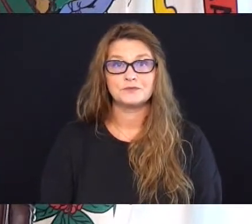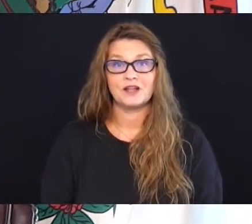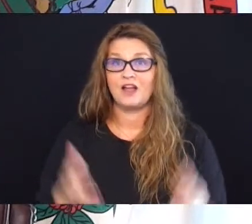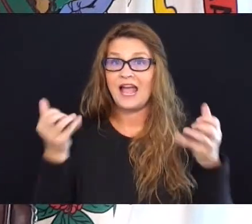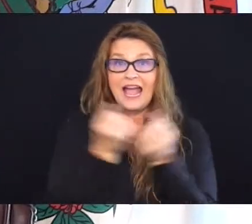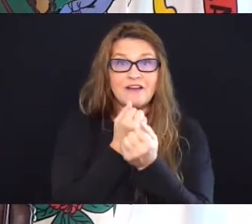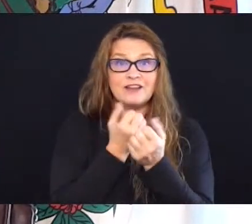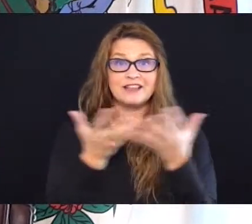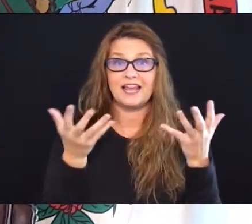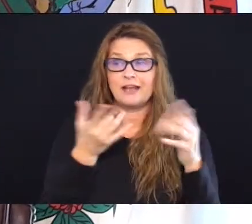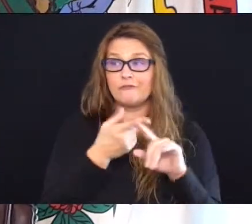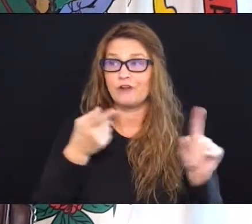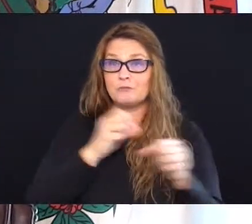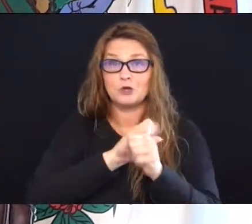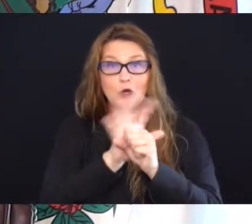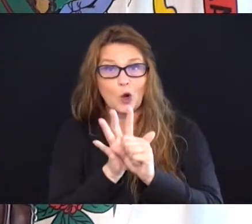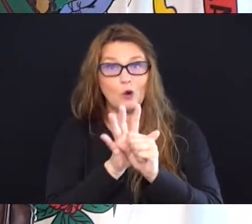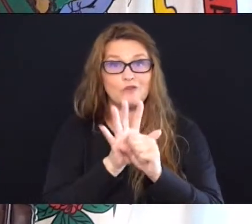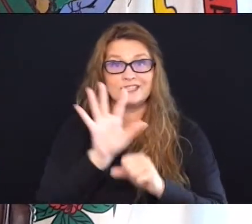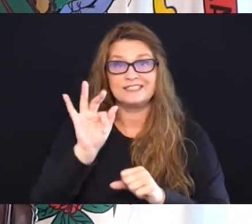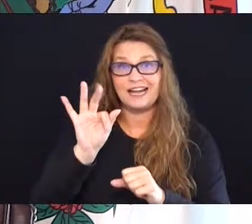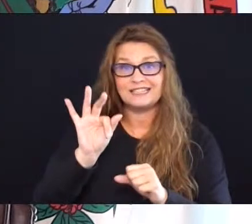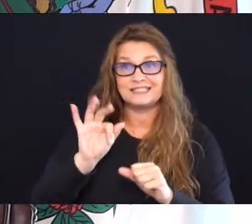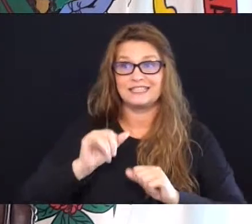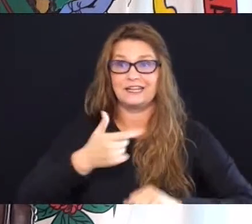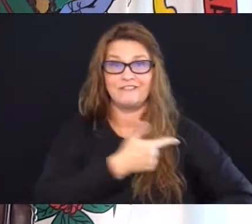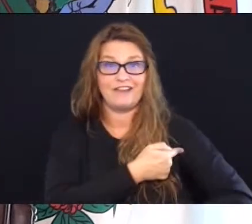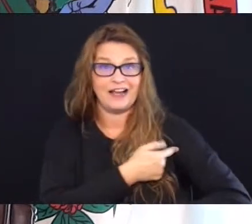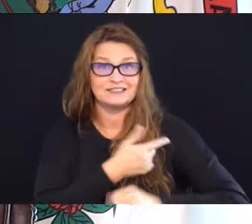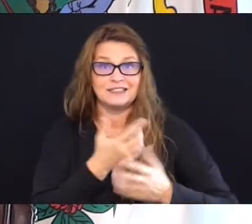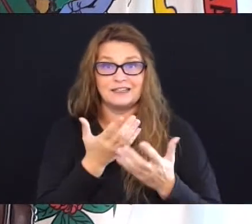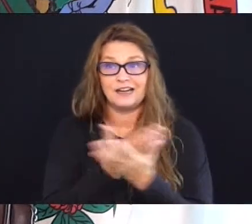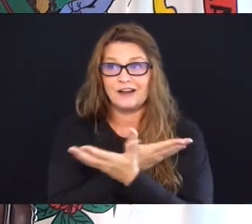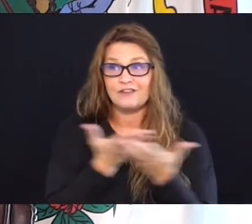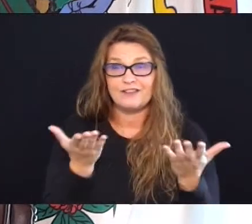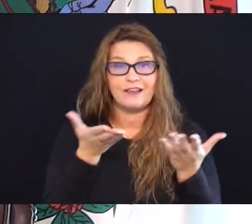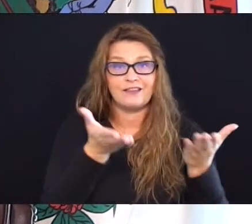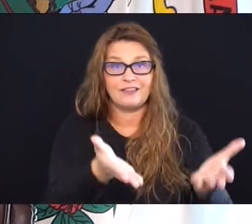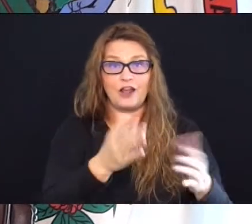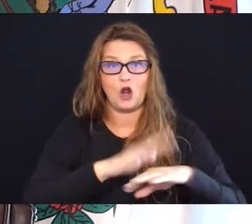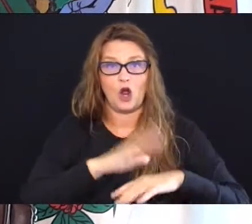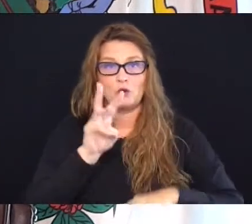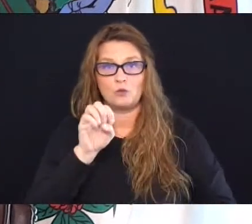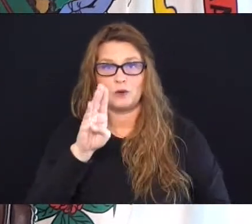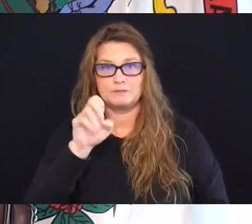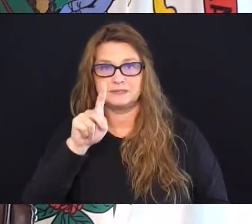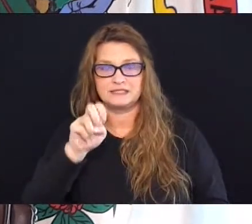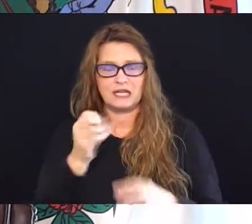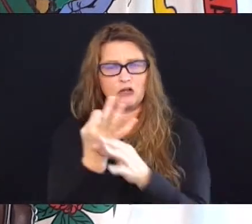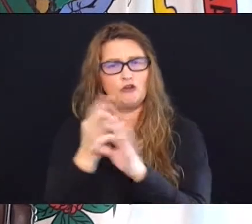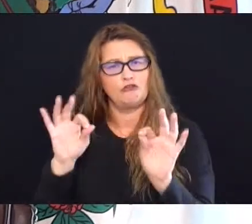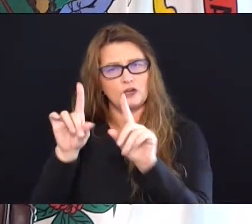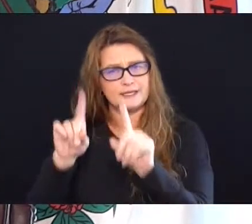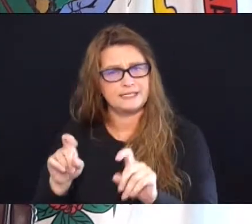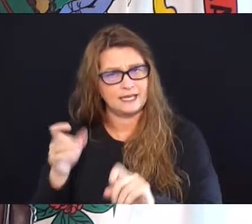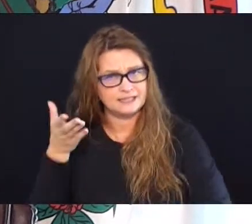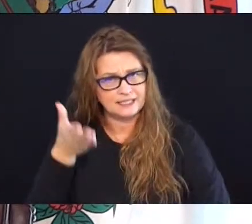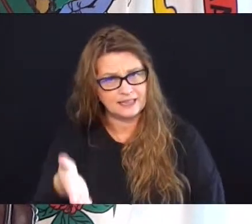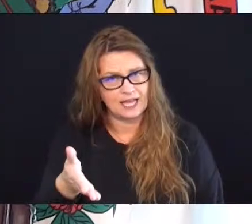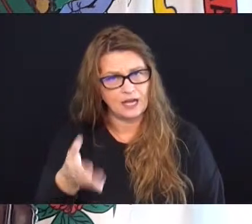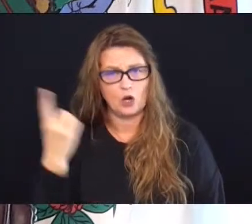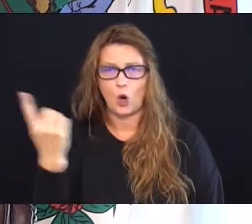our, COVID-19 vaccine info line, it's all up on the website. Free testing is always there and